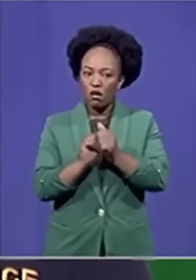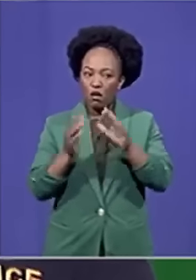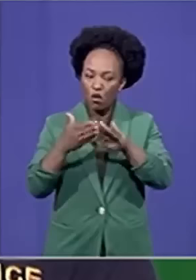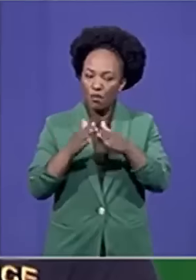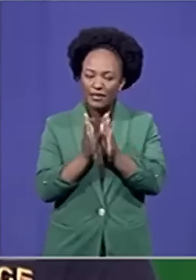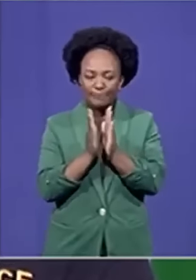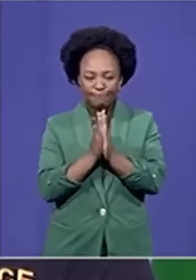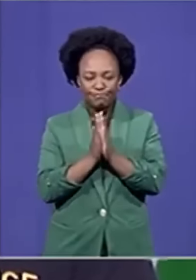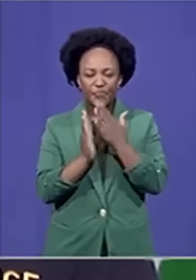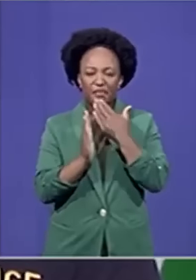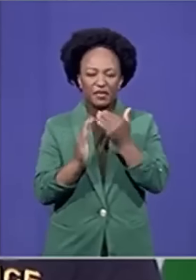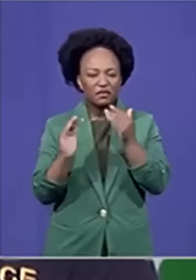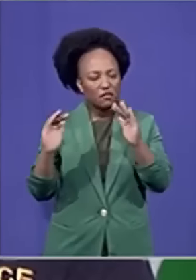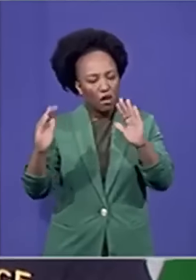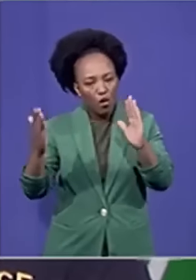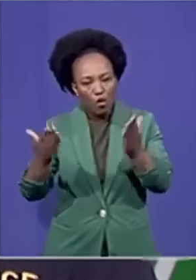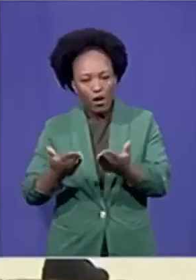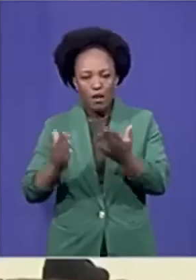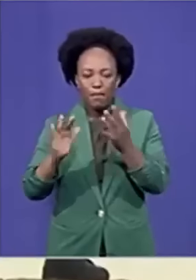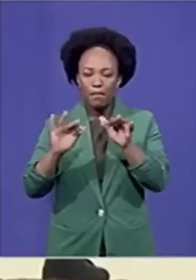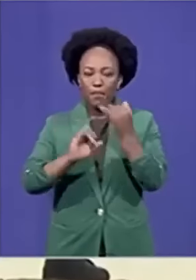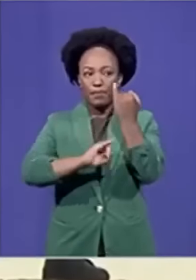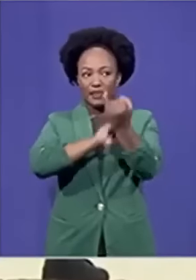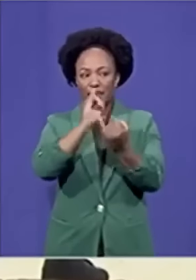welcome our visitors, our international visitors.